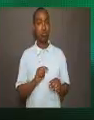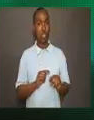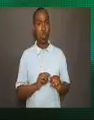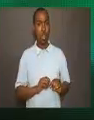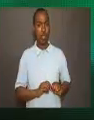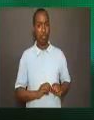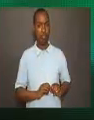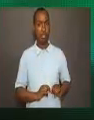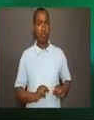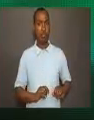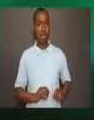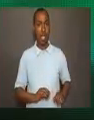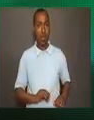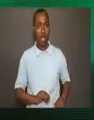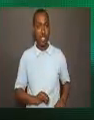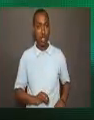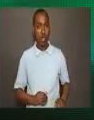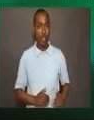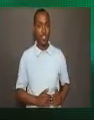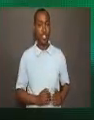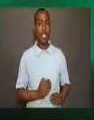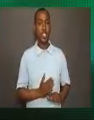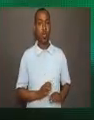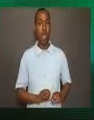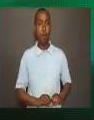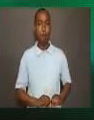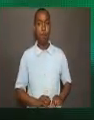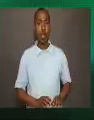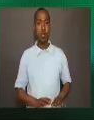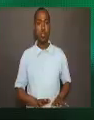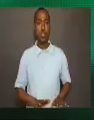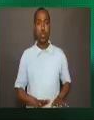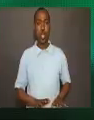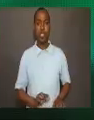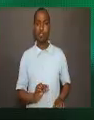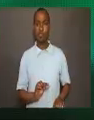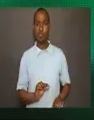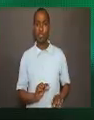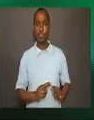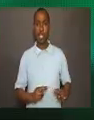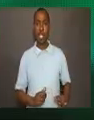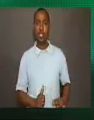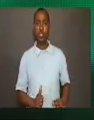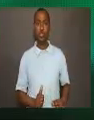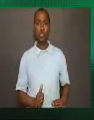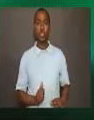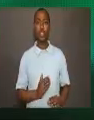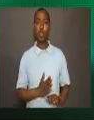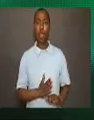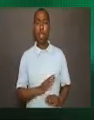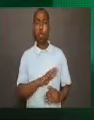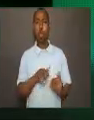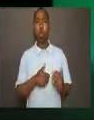abdomen, then branches into many smaller arteries which run throughout the